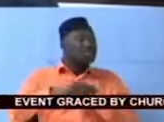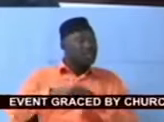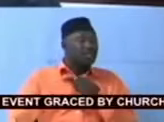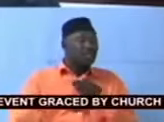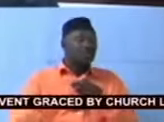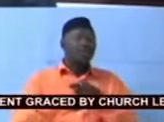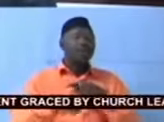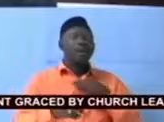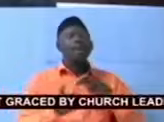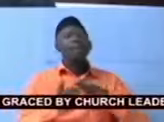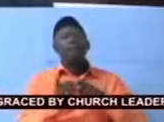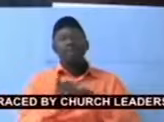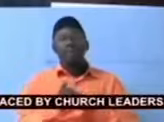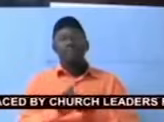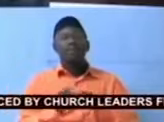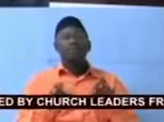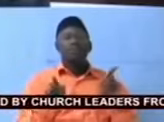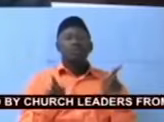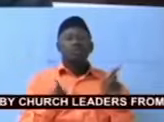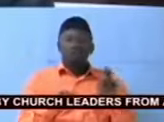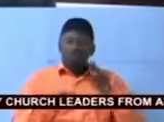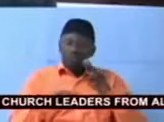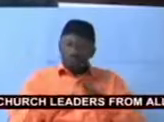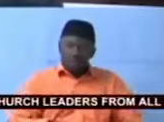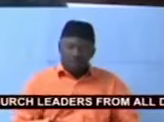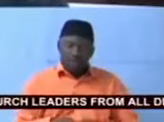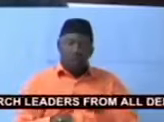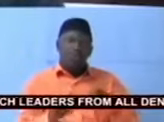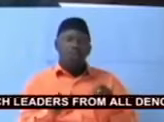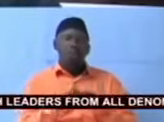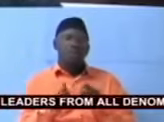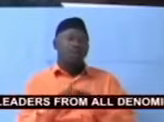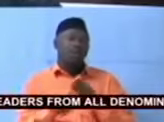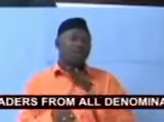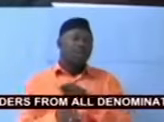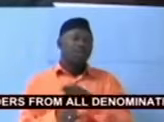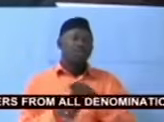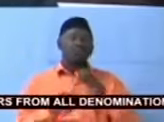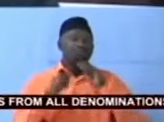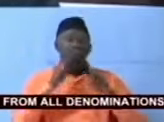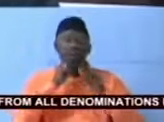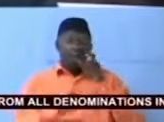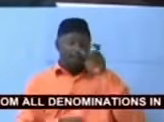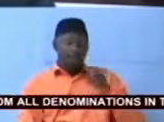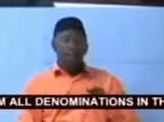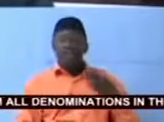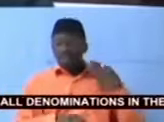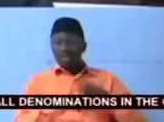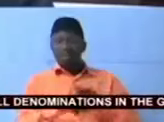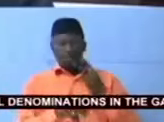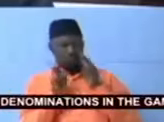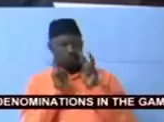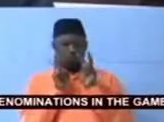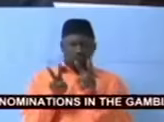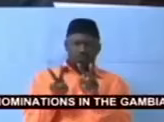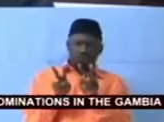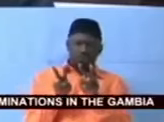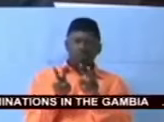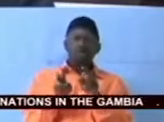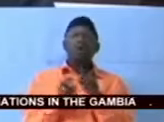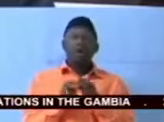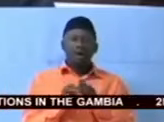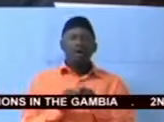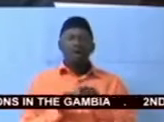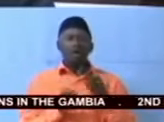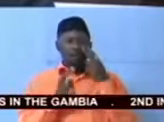sit with the principal magistrate while he is presiding over cases in the courtroom. Bu ba nak da nga tok dende ko